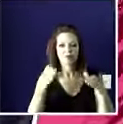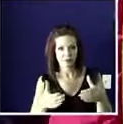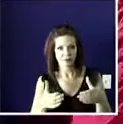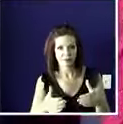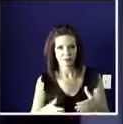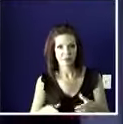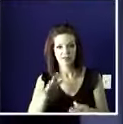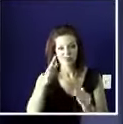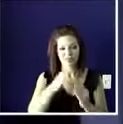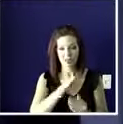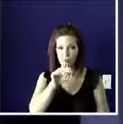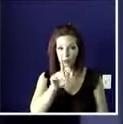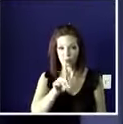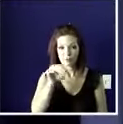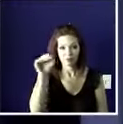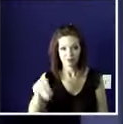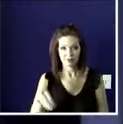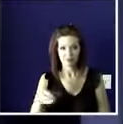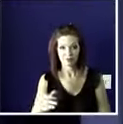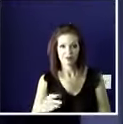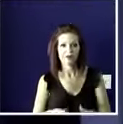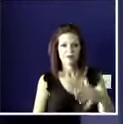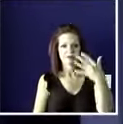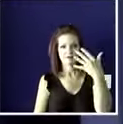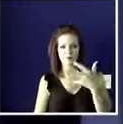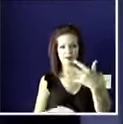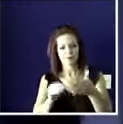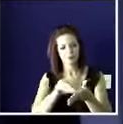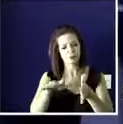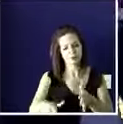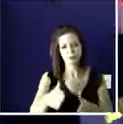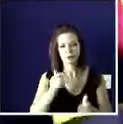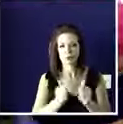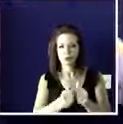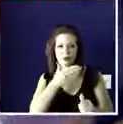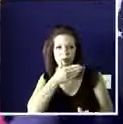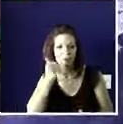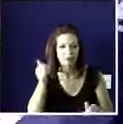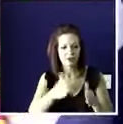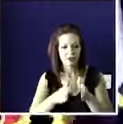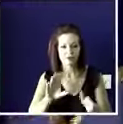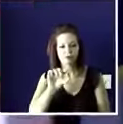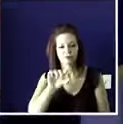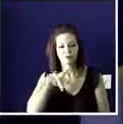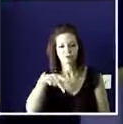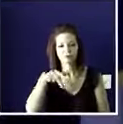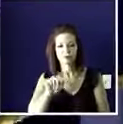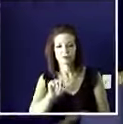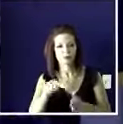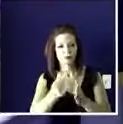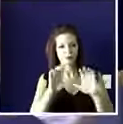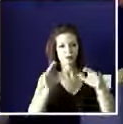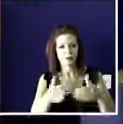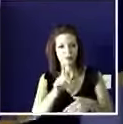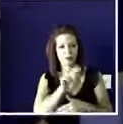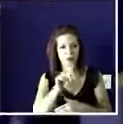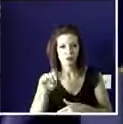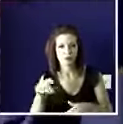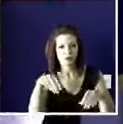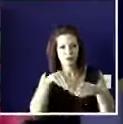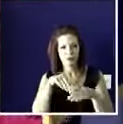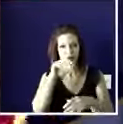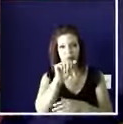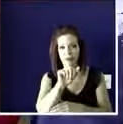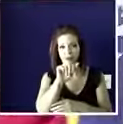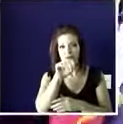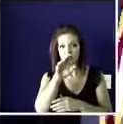top 1%, the five students with the best overall grade point averages in the graduating class of 2020 in alphabetical